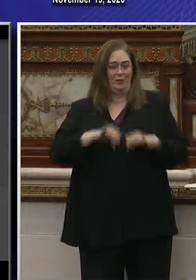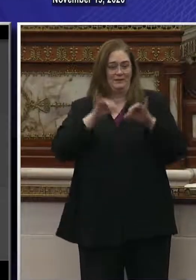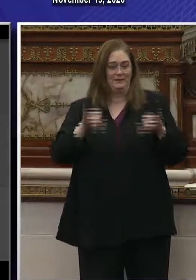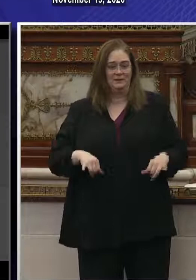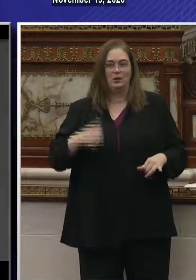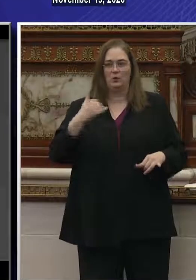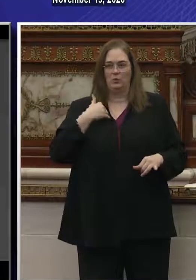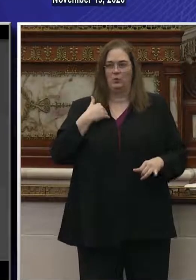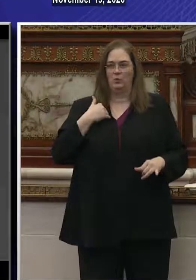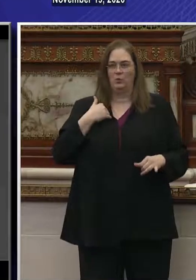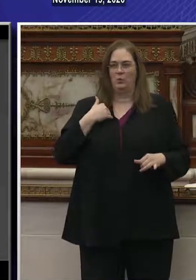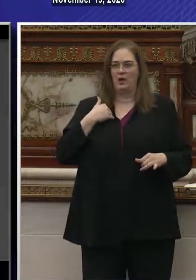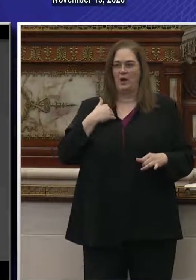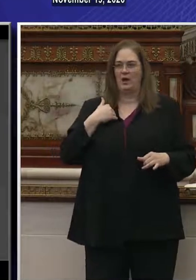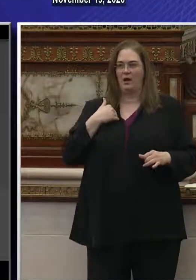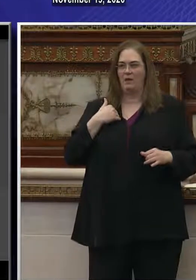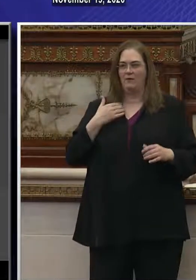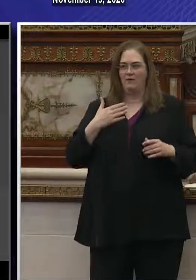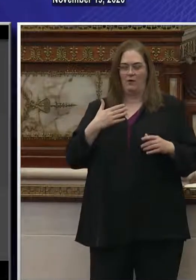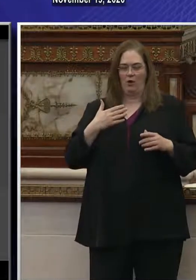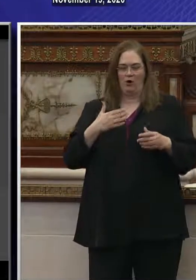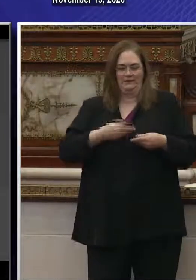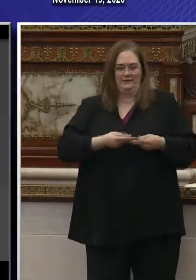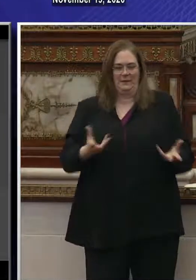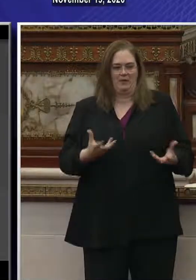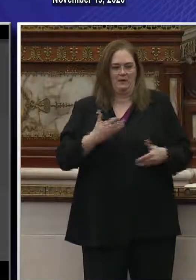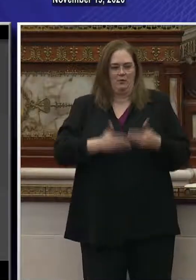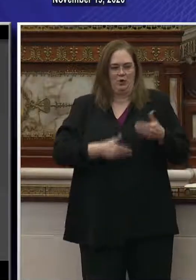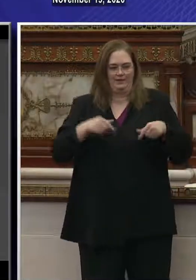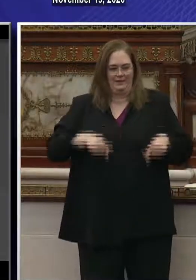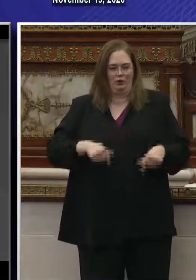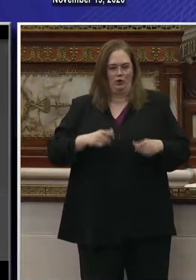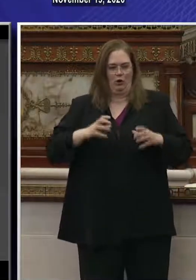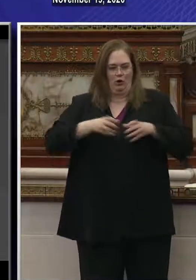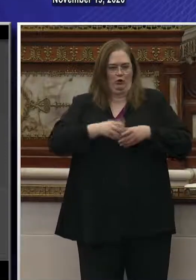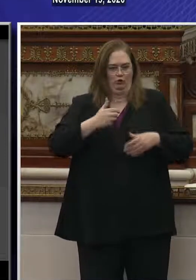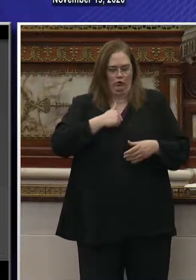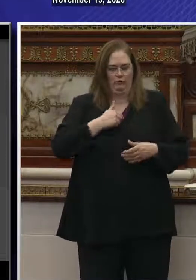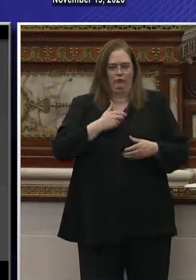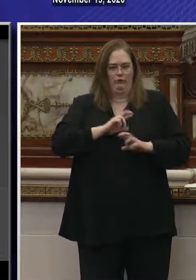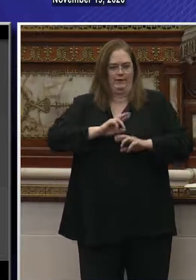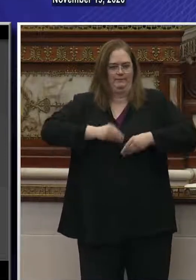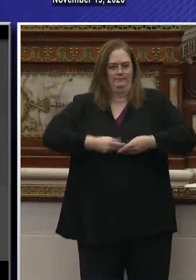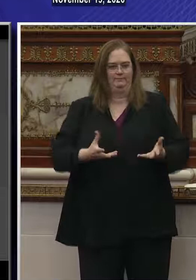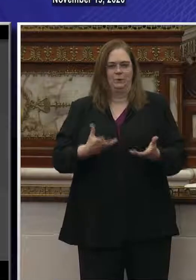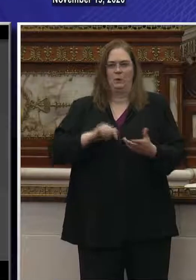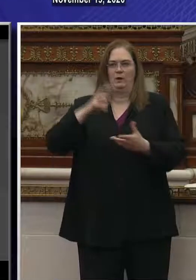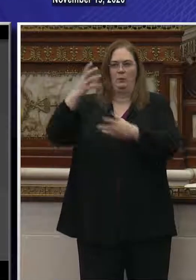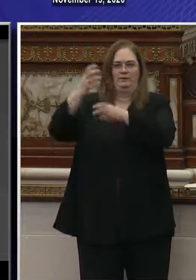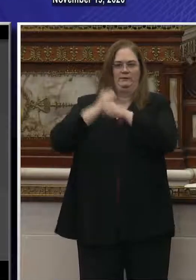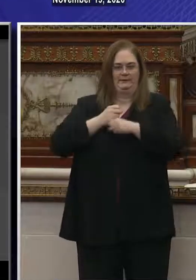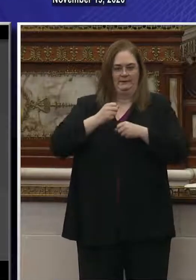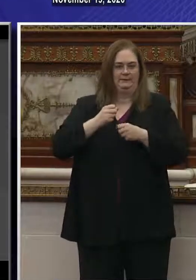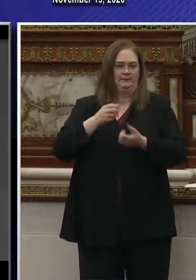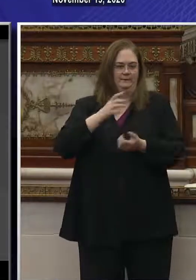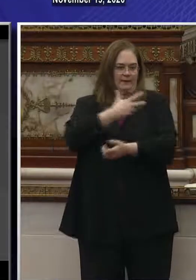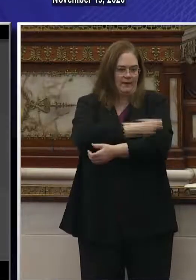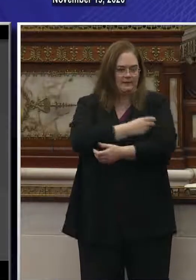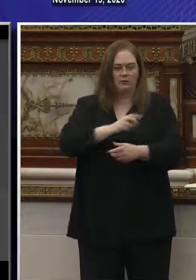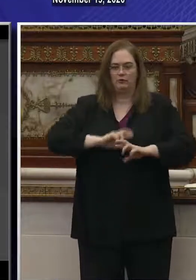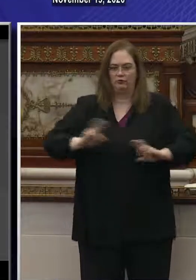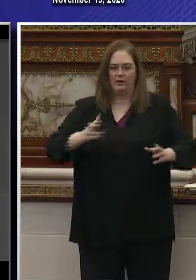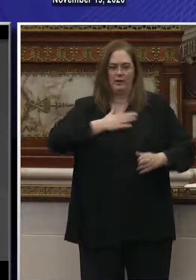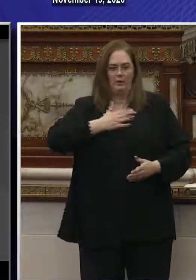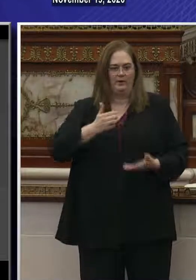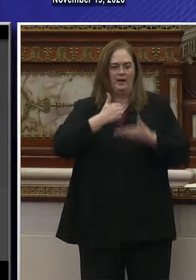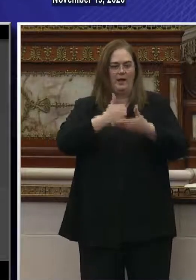our closed point of dispensing process ready to go, ready to receive the vaccine when it gets here, and are standing ready and willing to